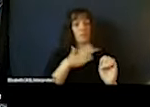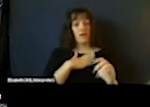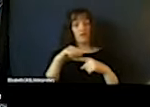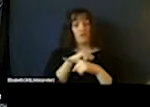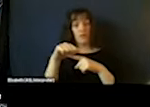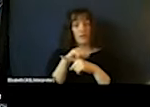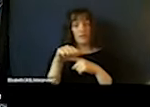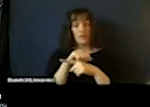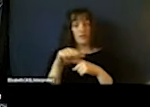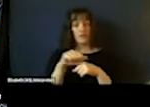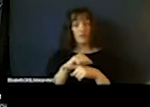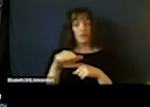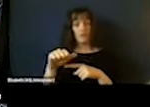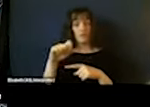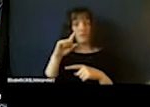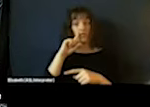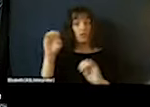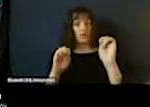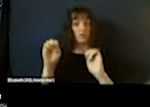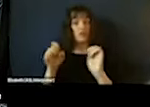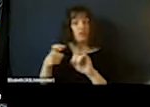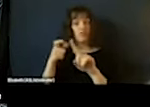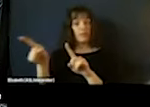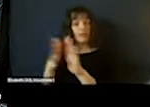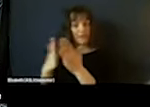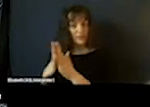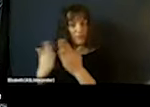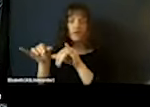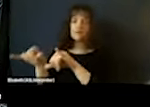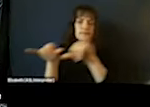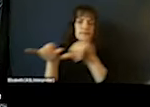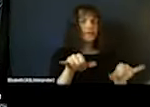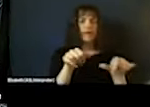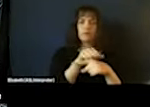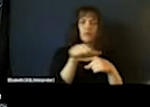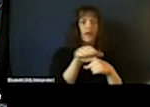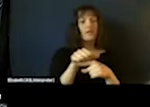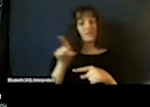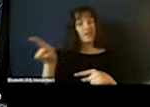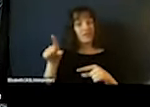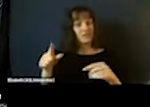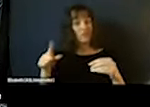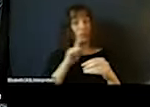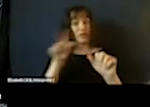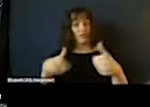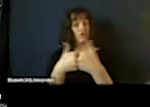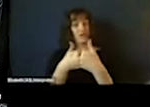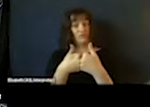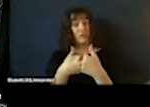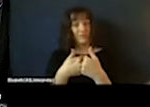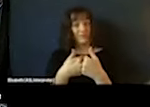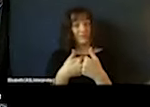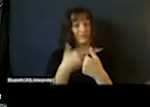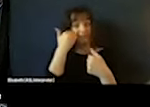the experiment from the textbook, but that is even more challenging and tougher because I should be a science teacher